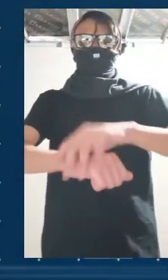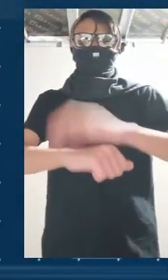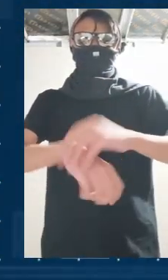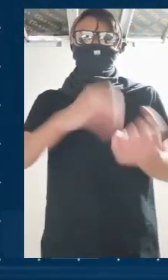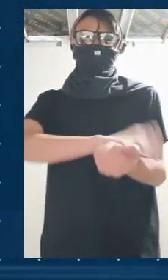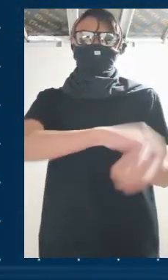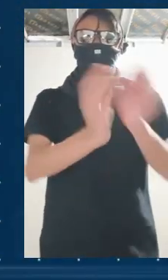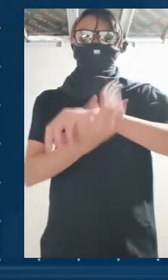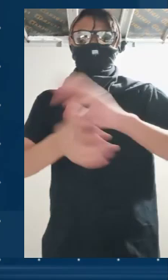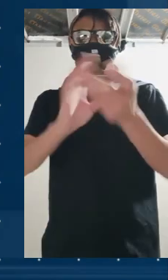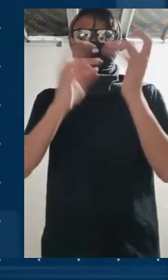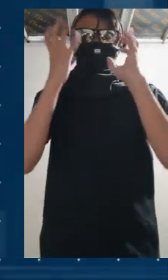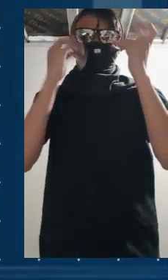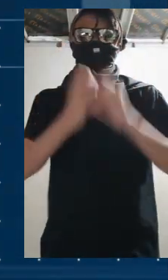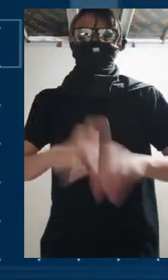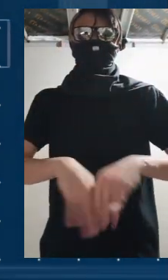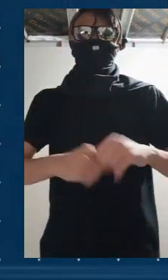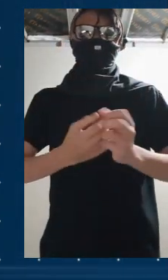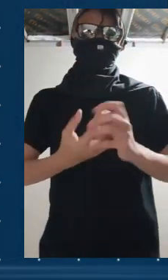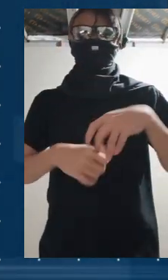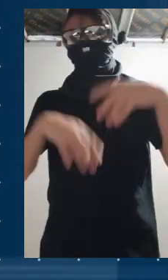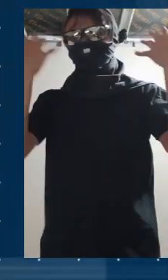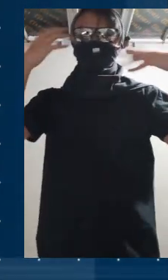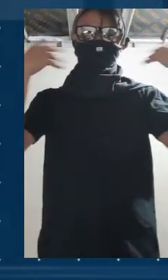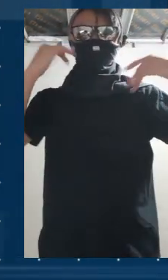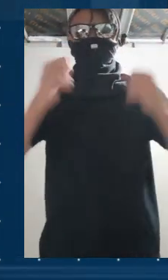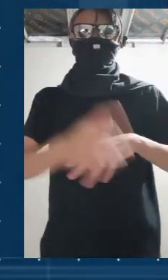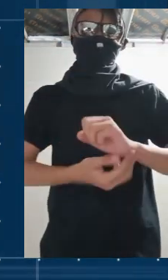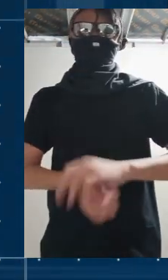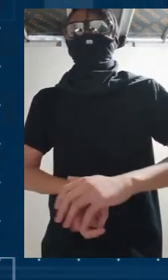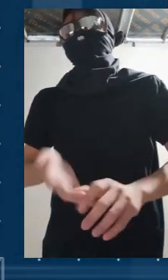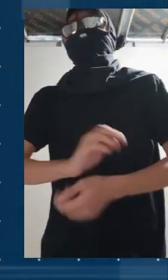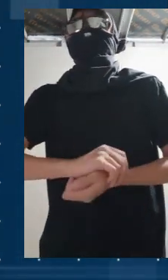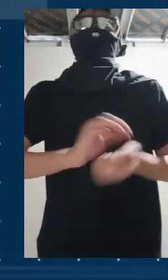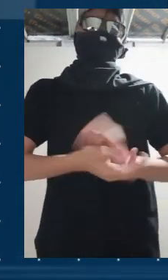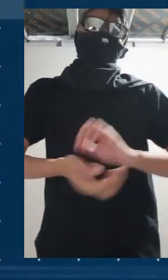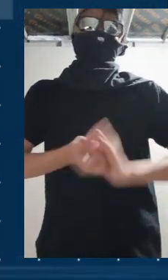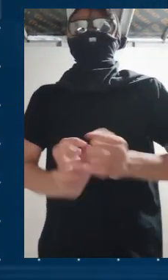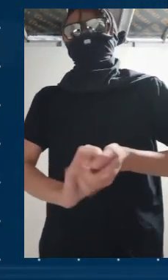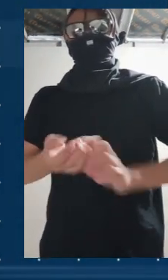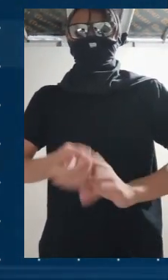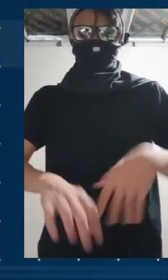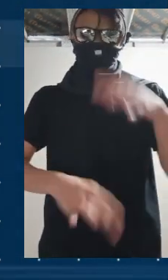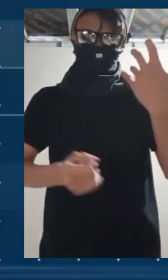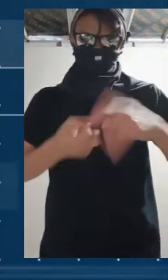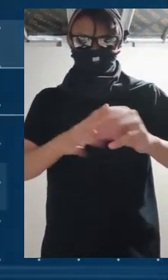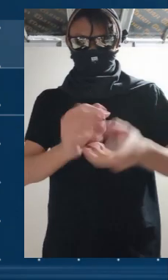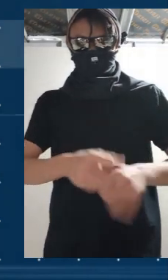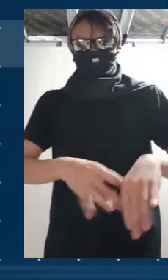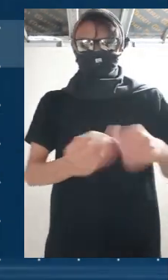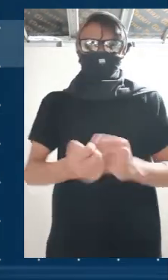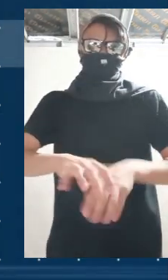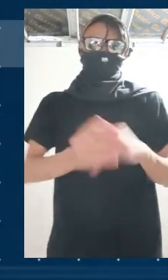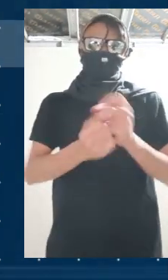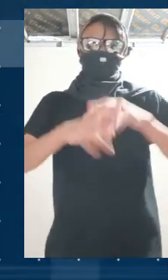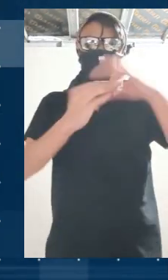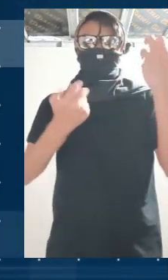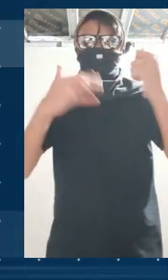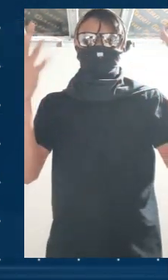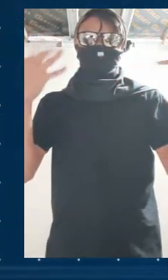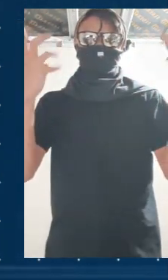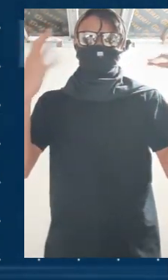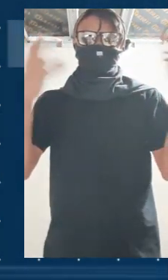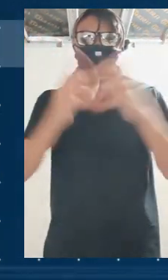developers and organizations understand how attackers might exploit weaknesses and allows them to design stronger